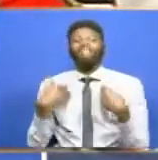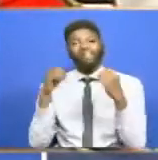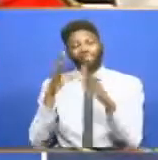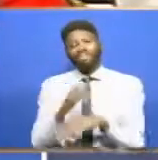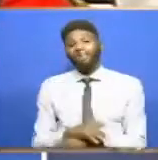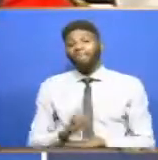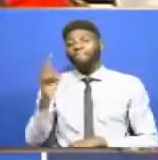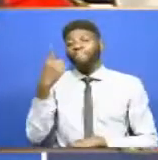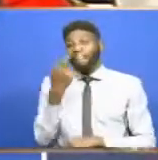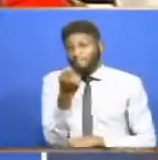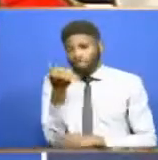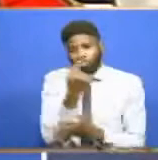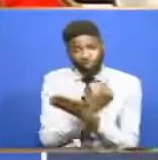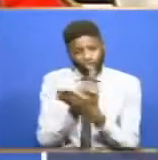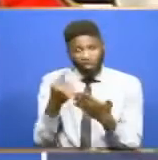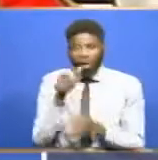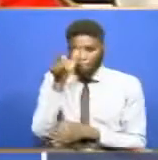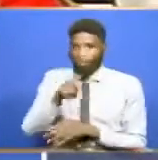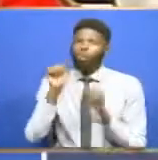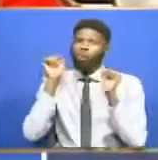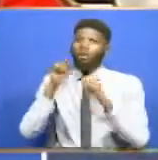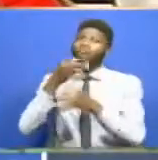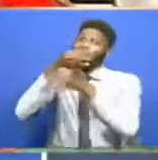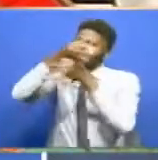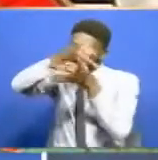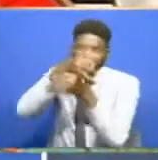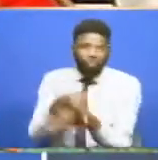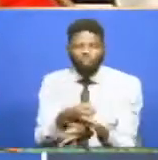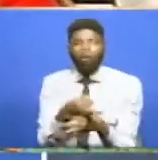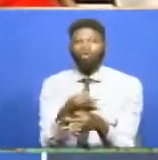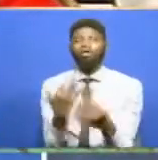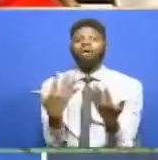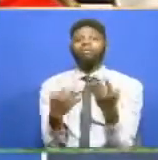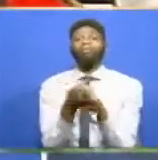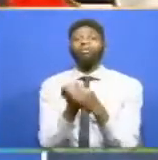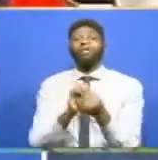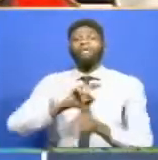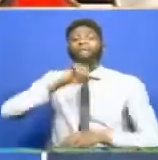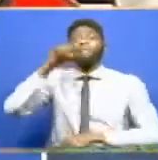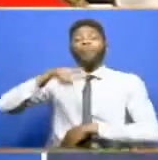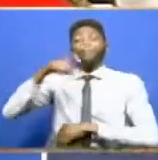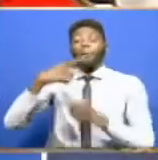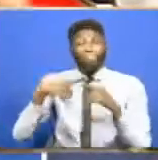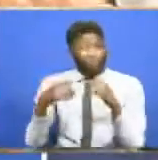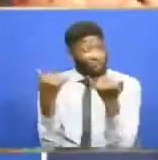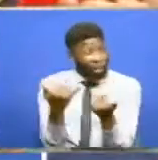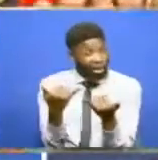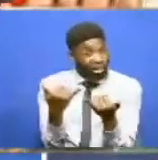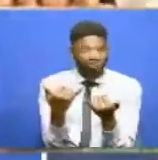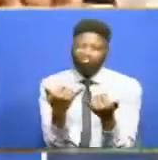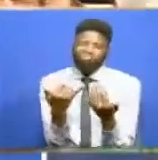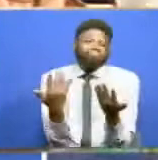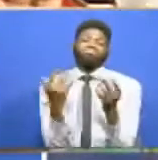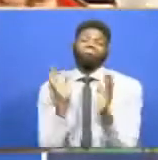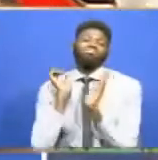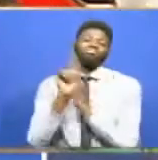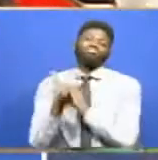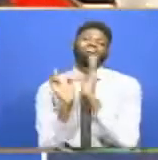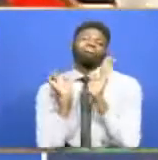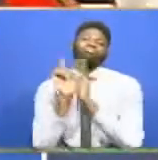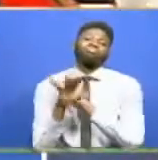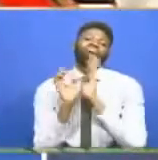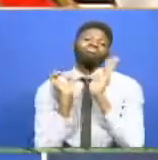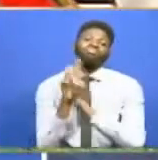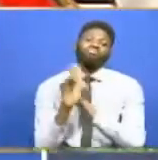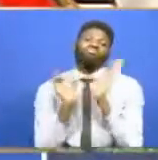weeks, someone will literally be forced to wash their hands. But right now, they just pass express. And